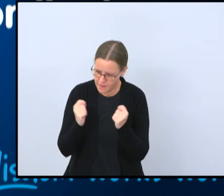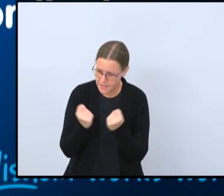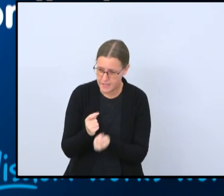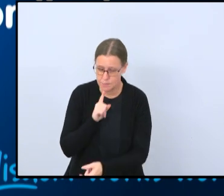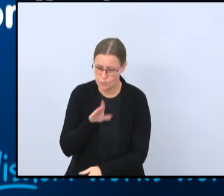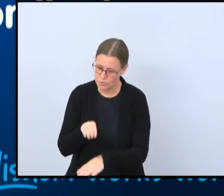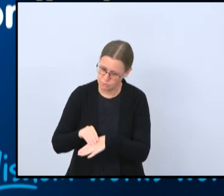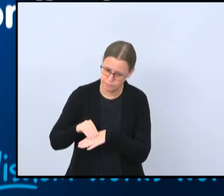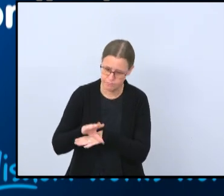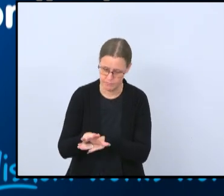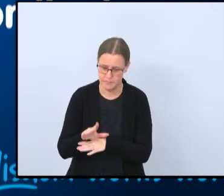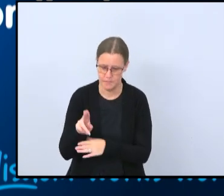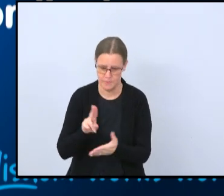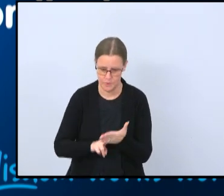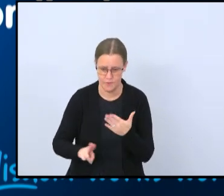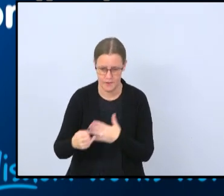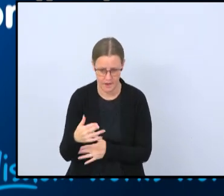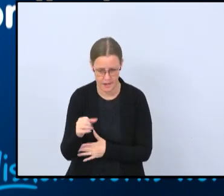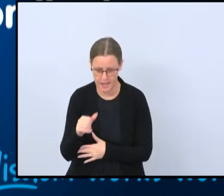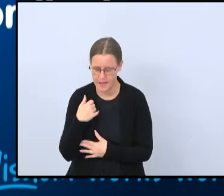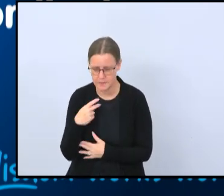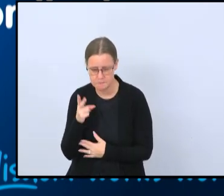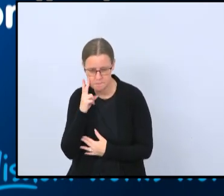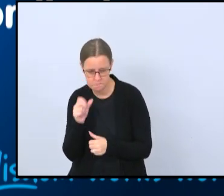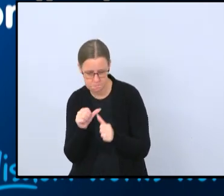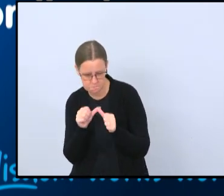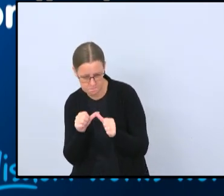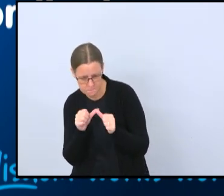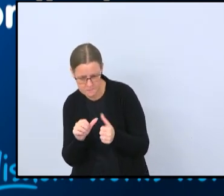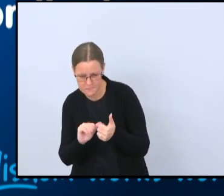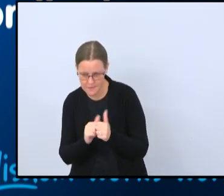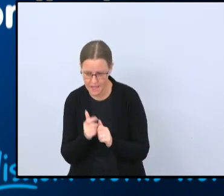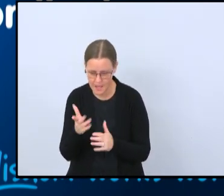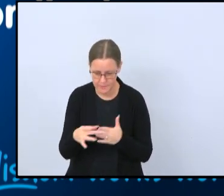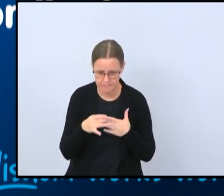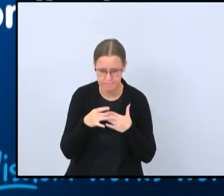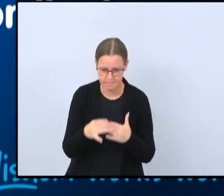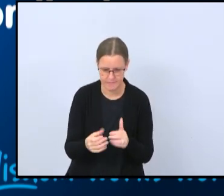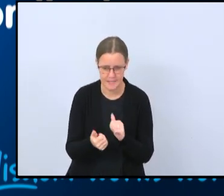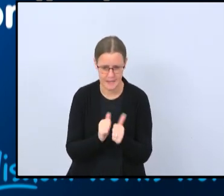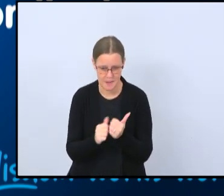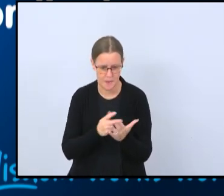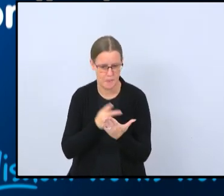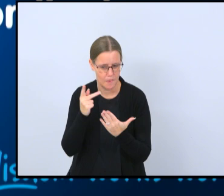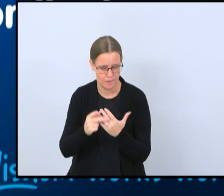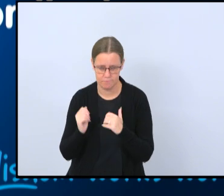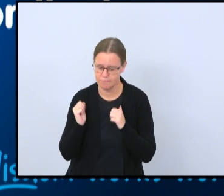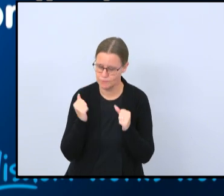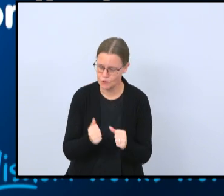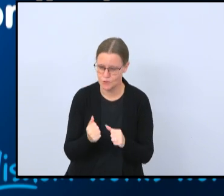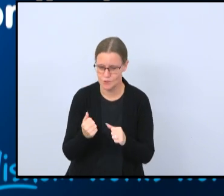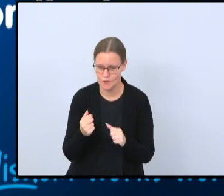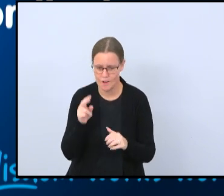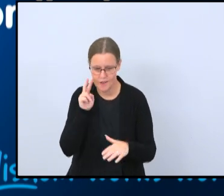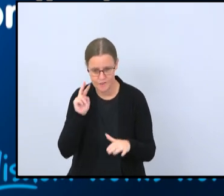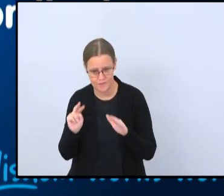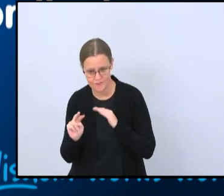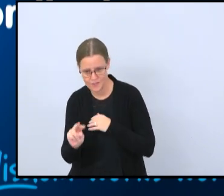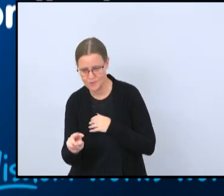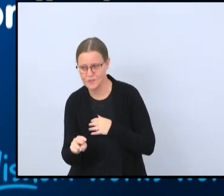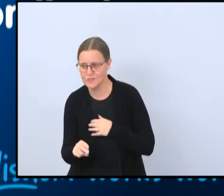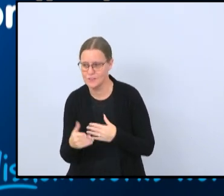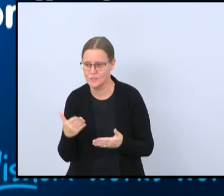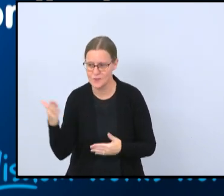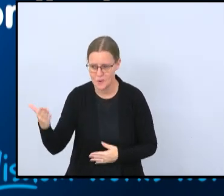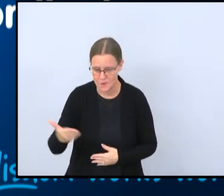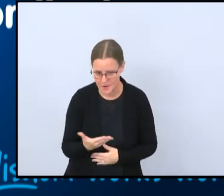see how he continues to lead all of the campus's athletic programs into an even stronger future. At this time, please help me welcome